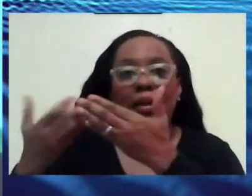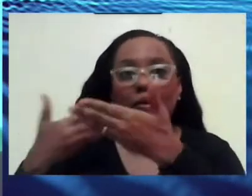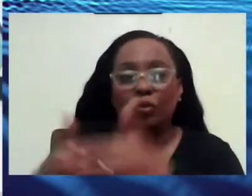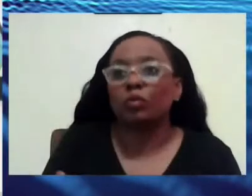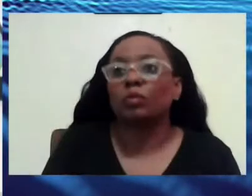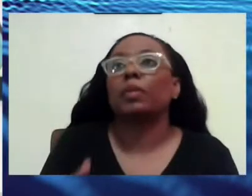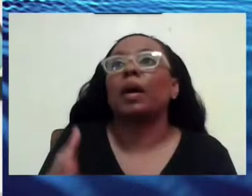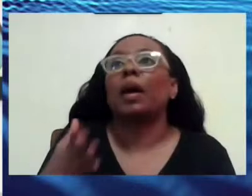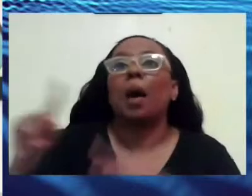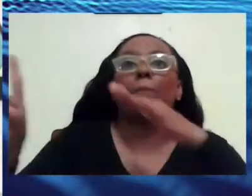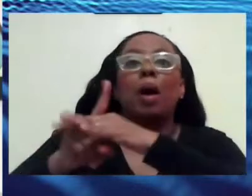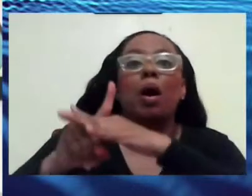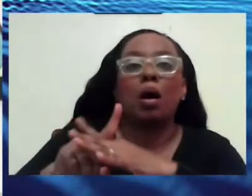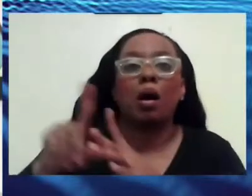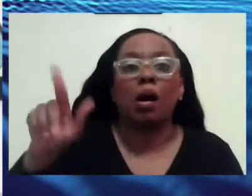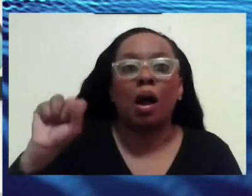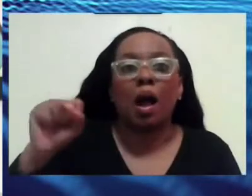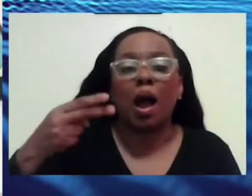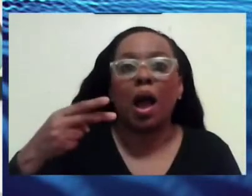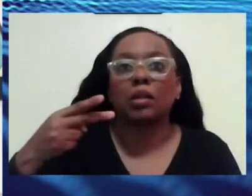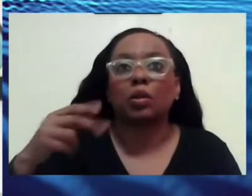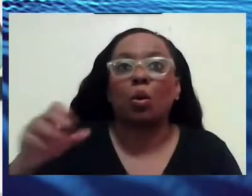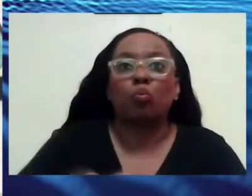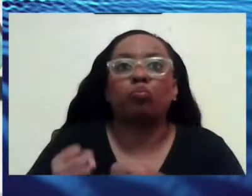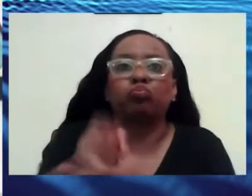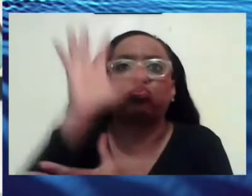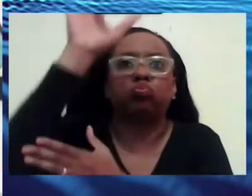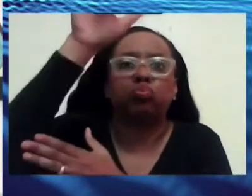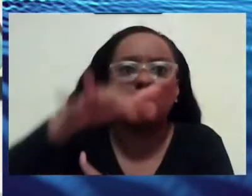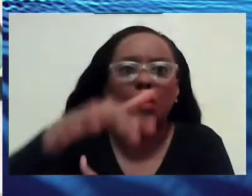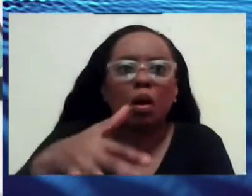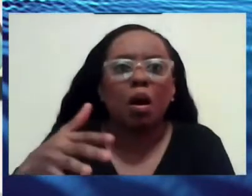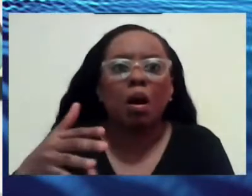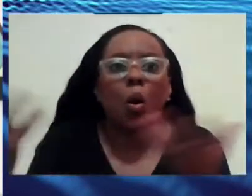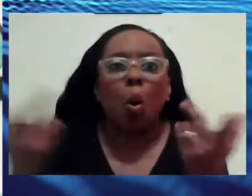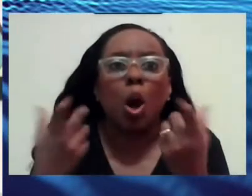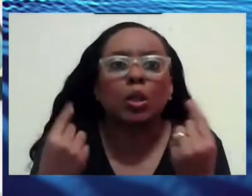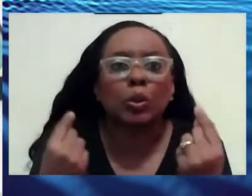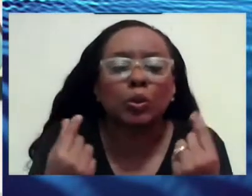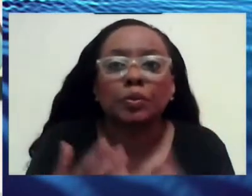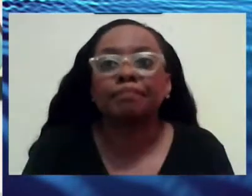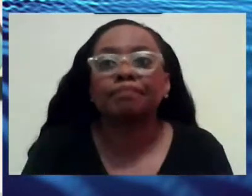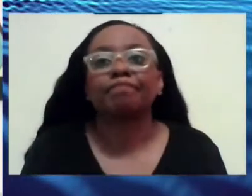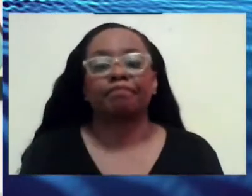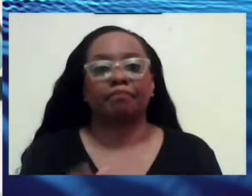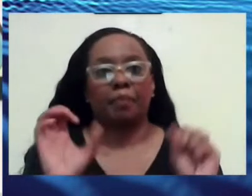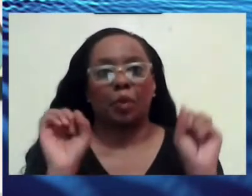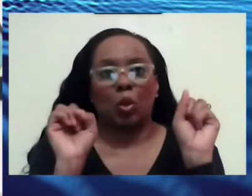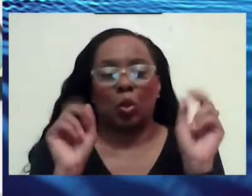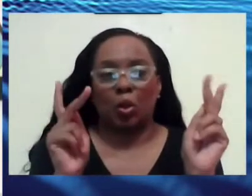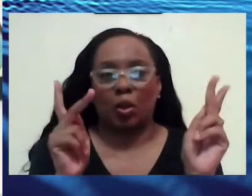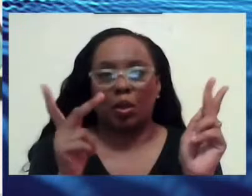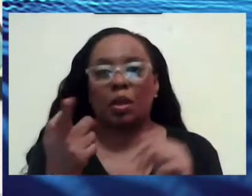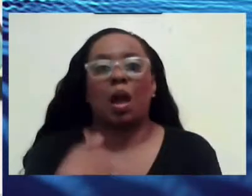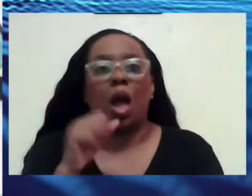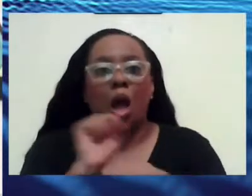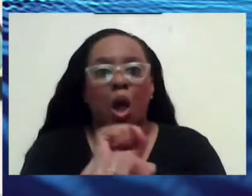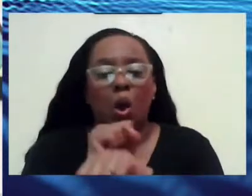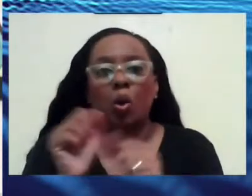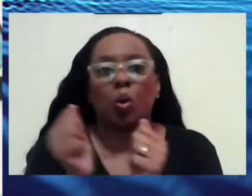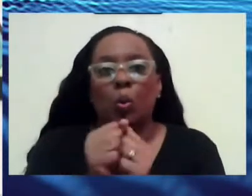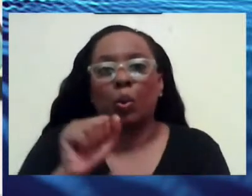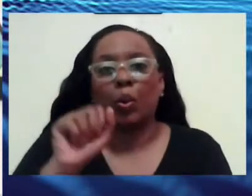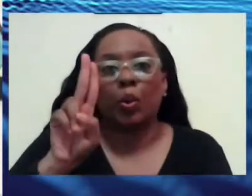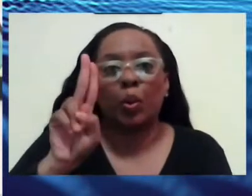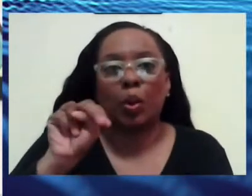Mm-hmm. My understanding from UNICEF and certainly the work that's been done with the ministry over the last couple of years is that we do have